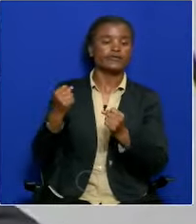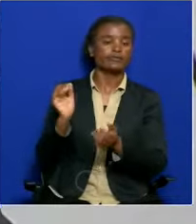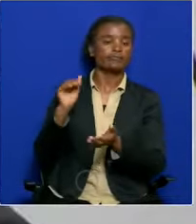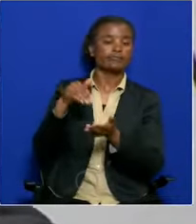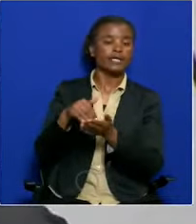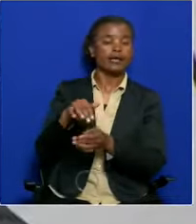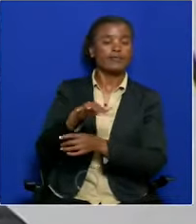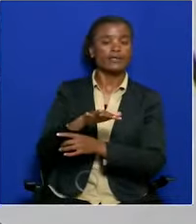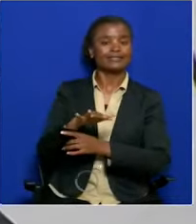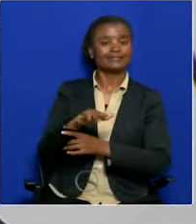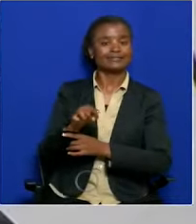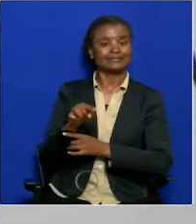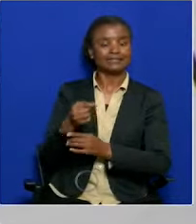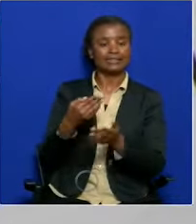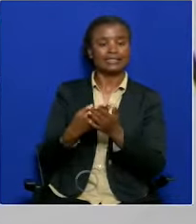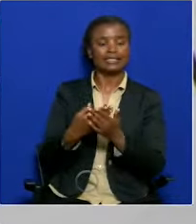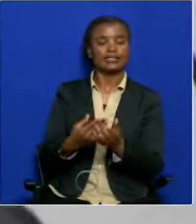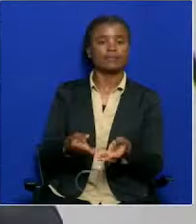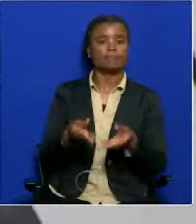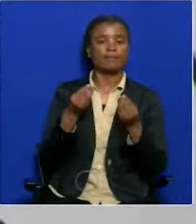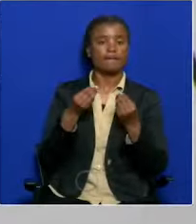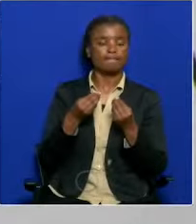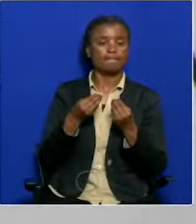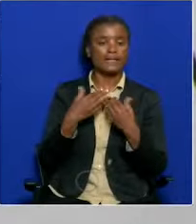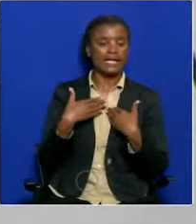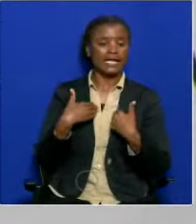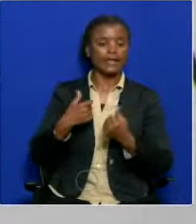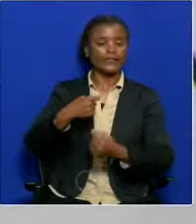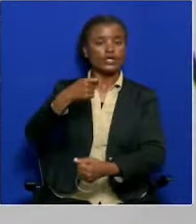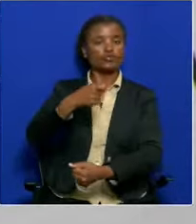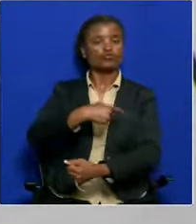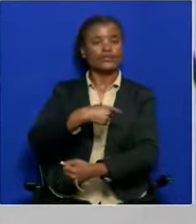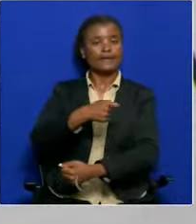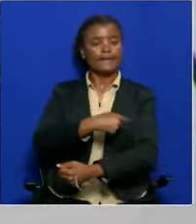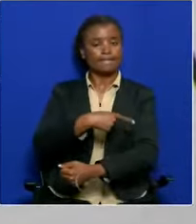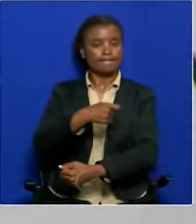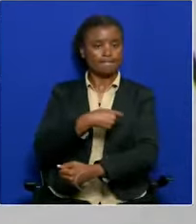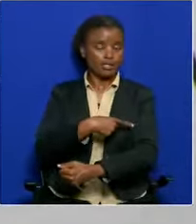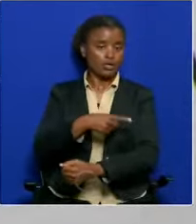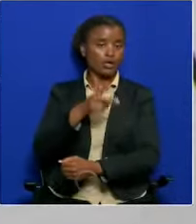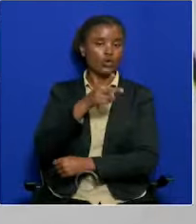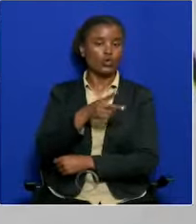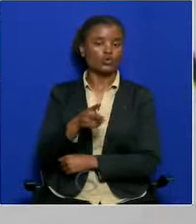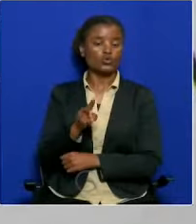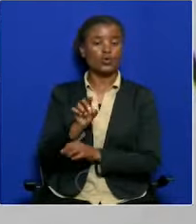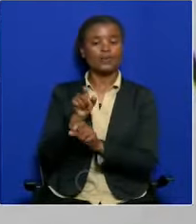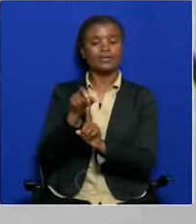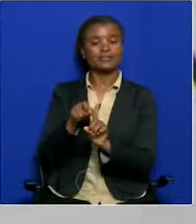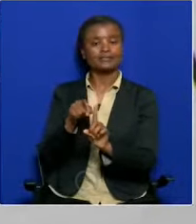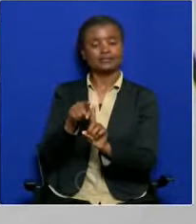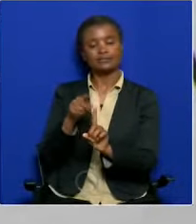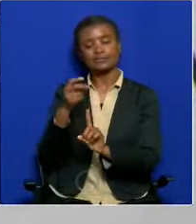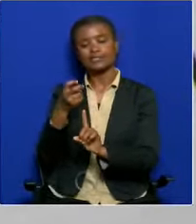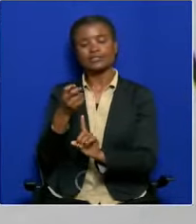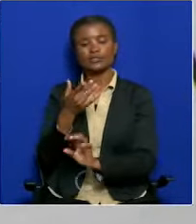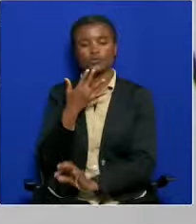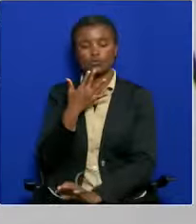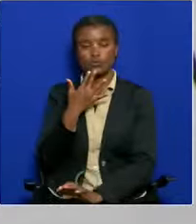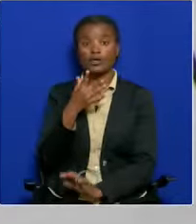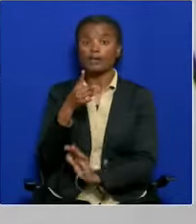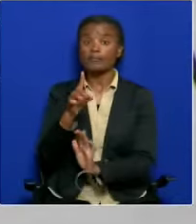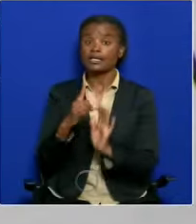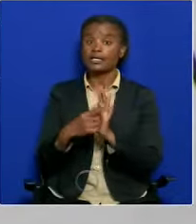the drips to be installed on me and the person whom I must look for. On the 18th, that is when